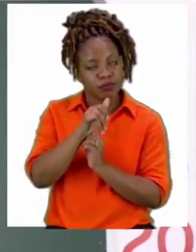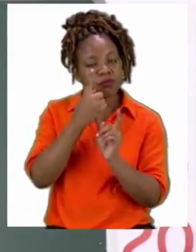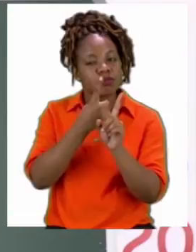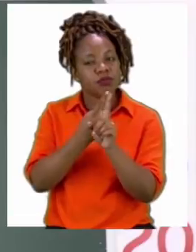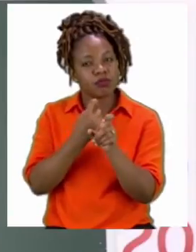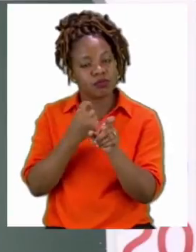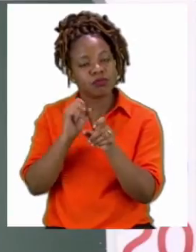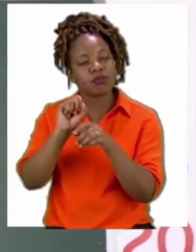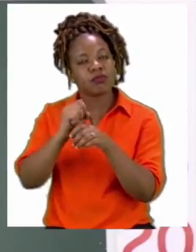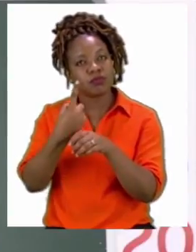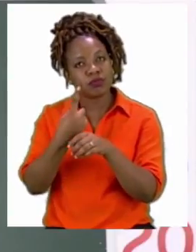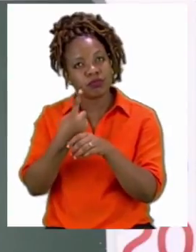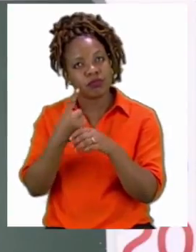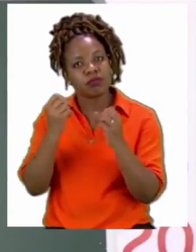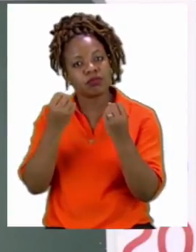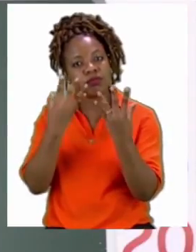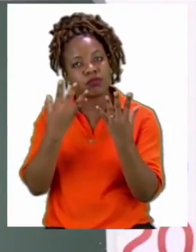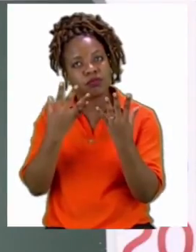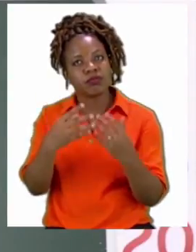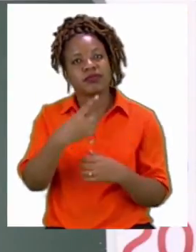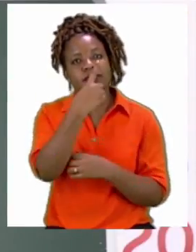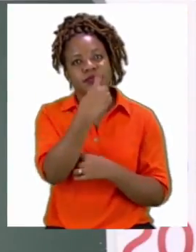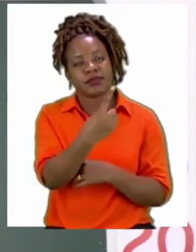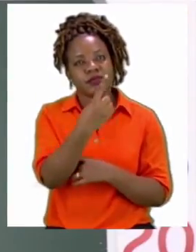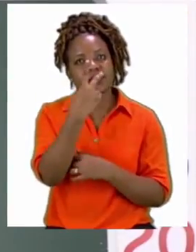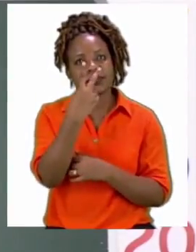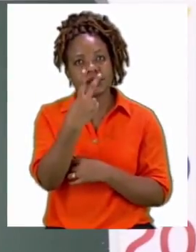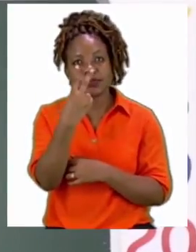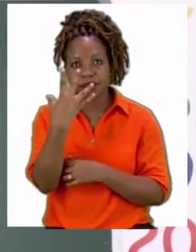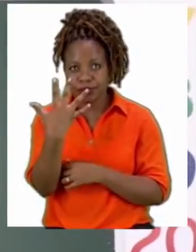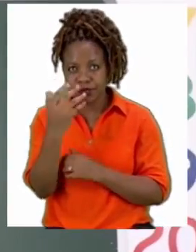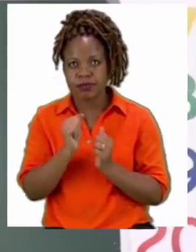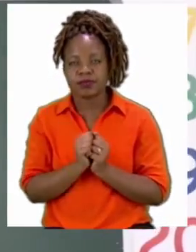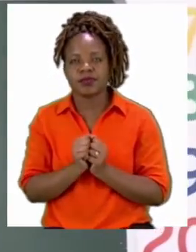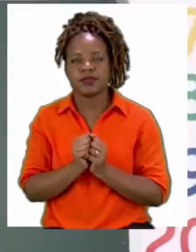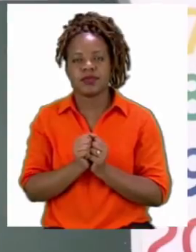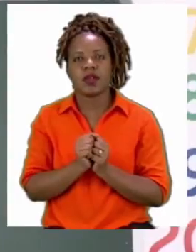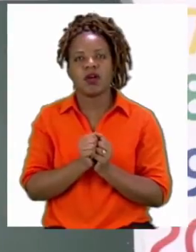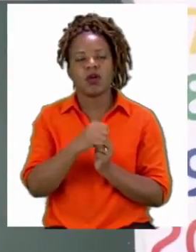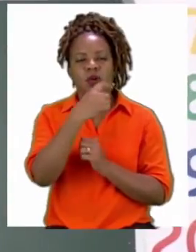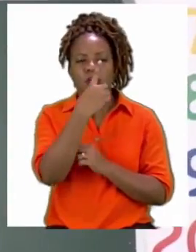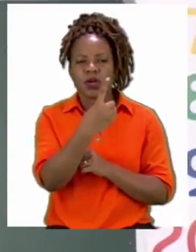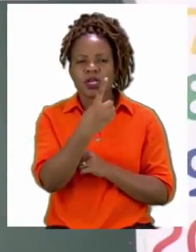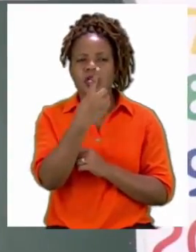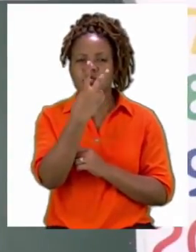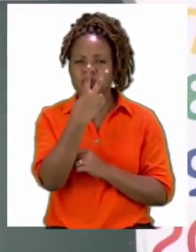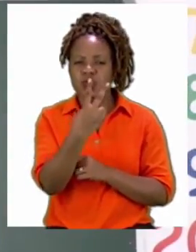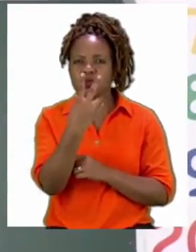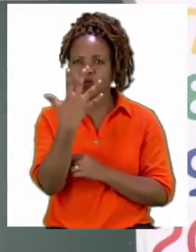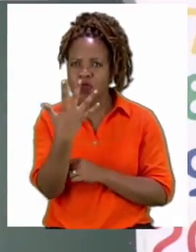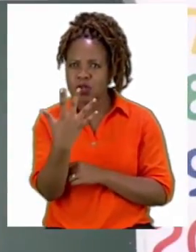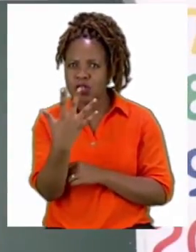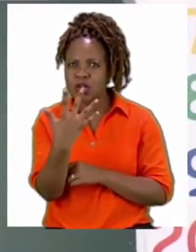was 125. We know that out of those ones, 39 of